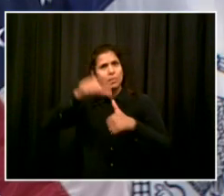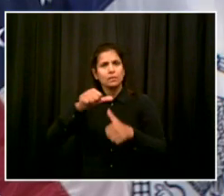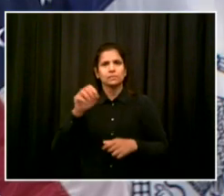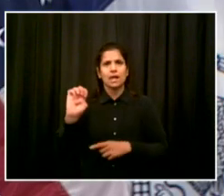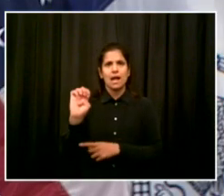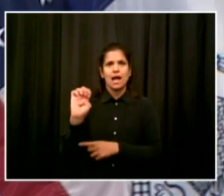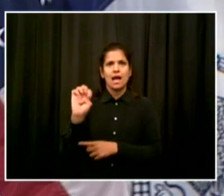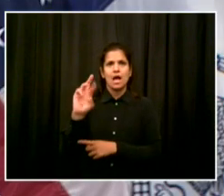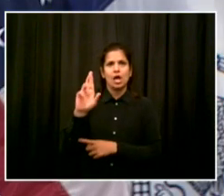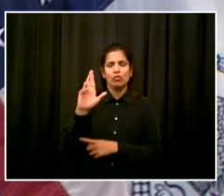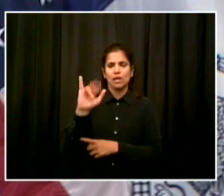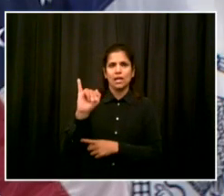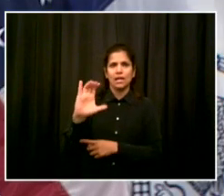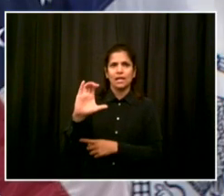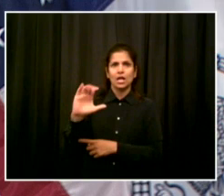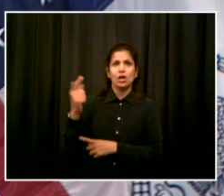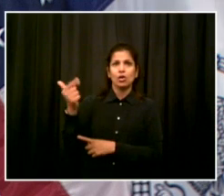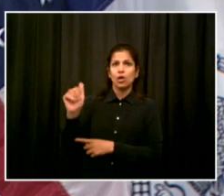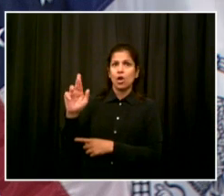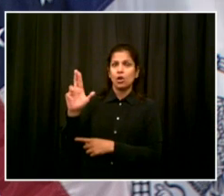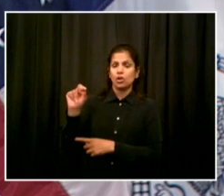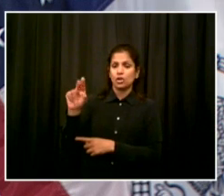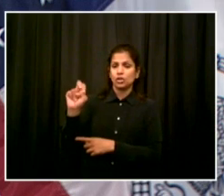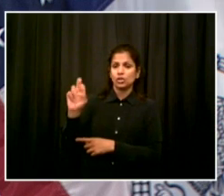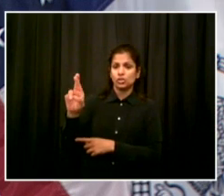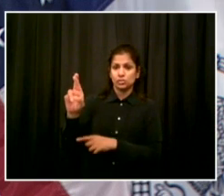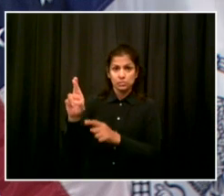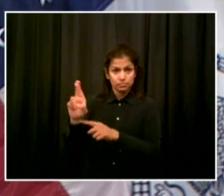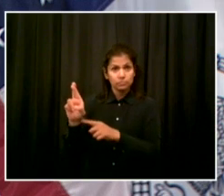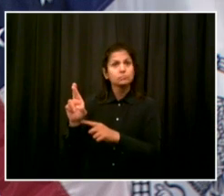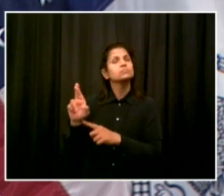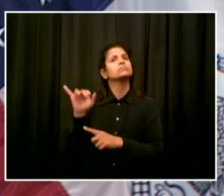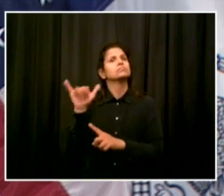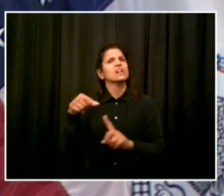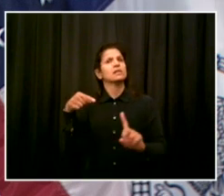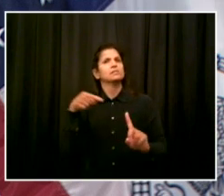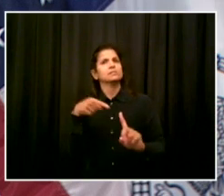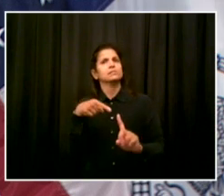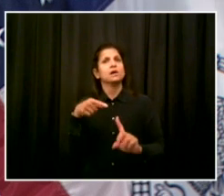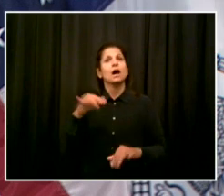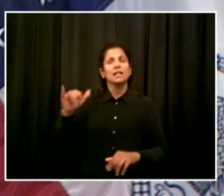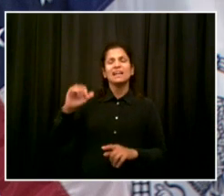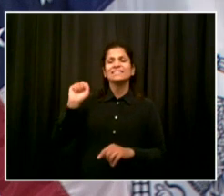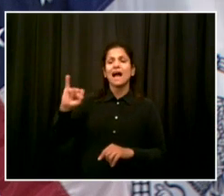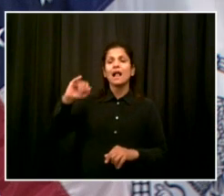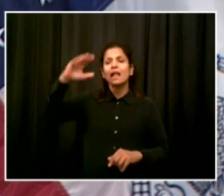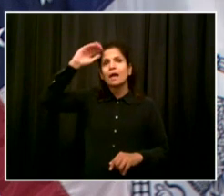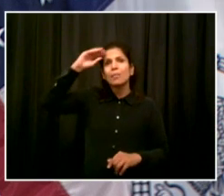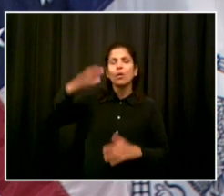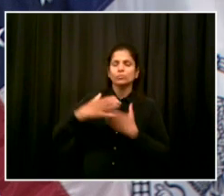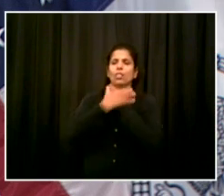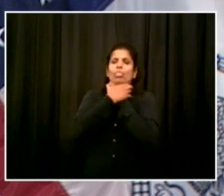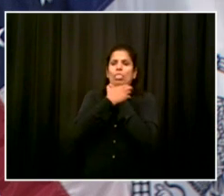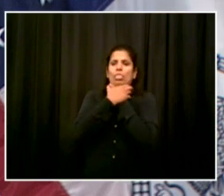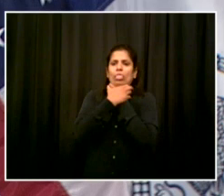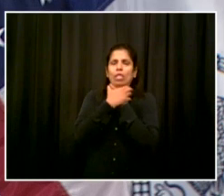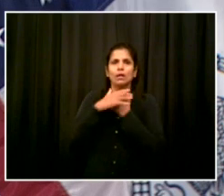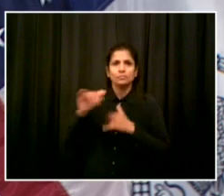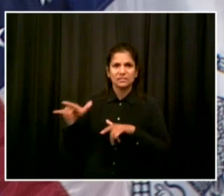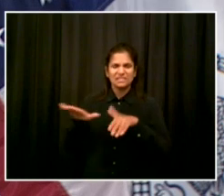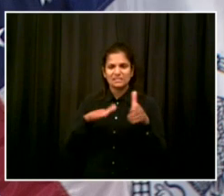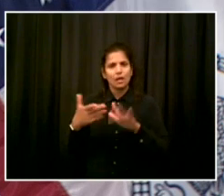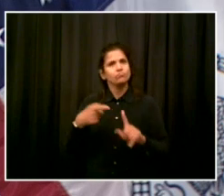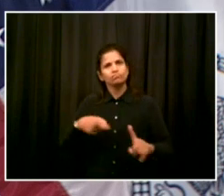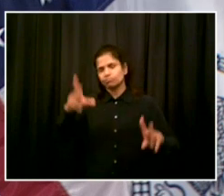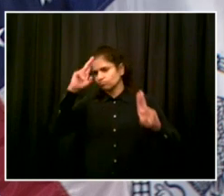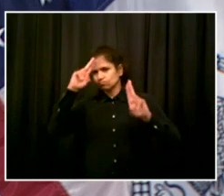again, lose another person in any circumstance like that. We never want to see that again in our city. And we've been working for 6 years to